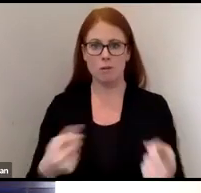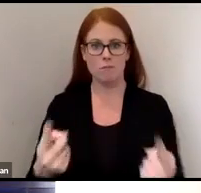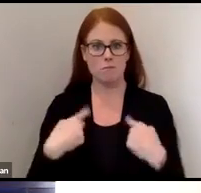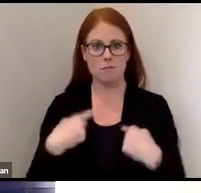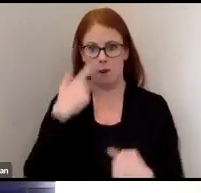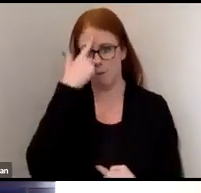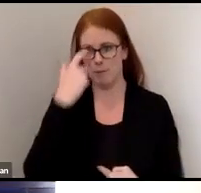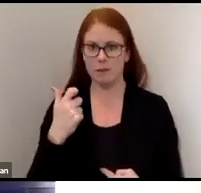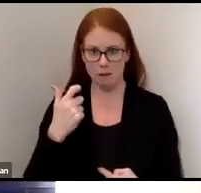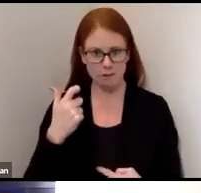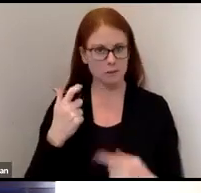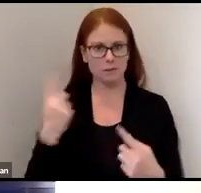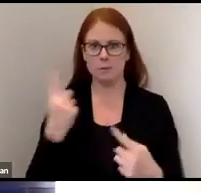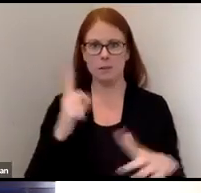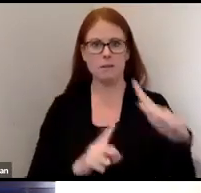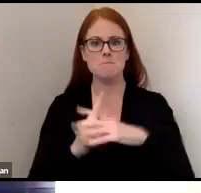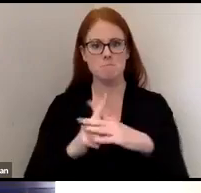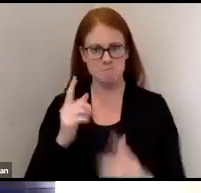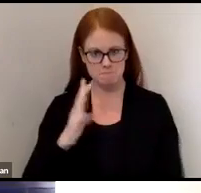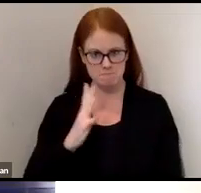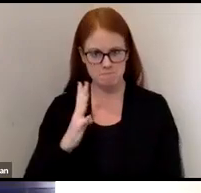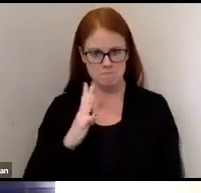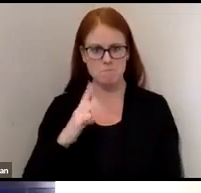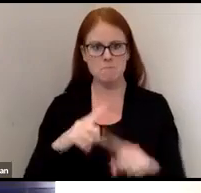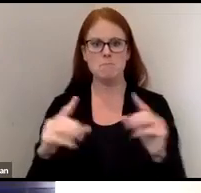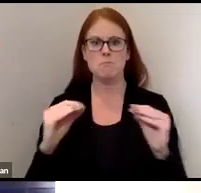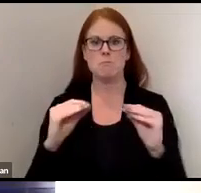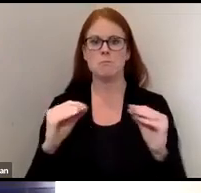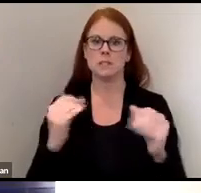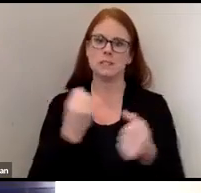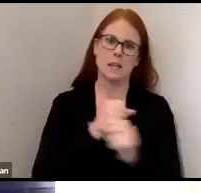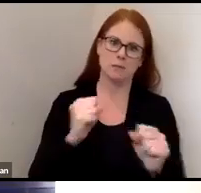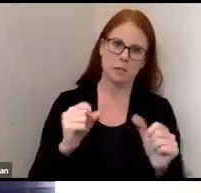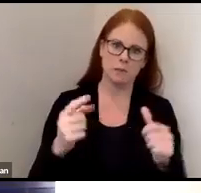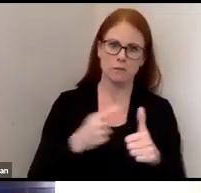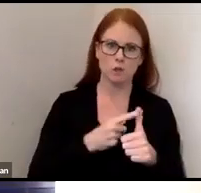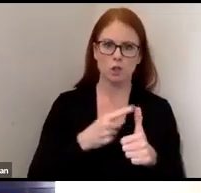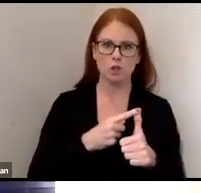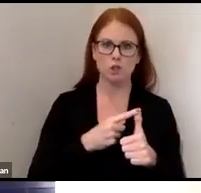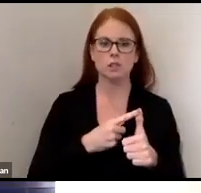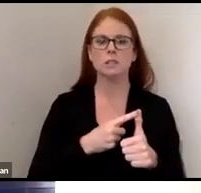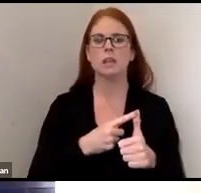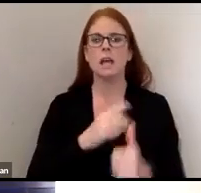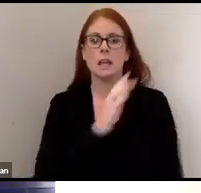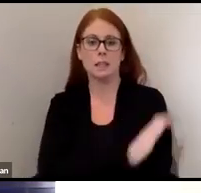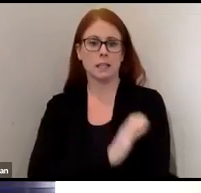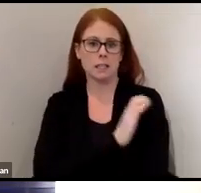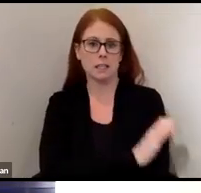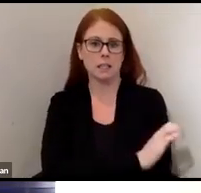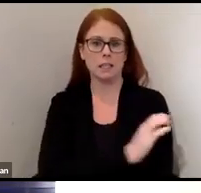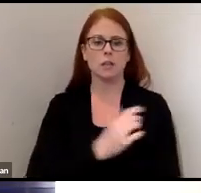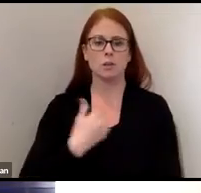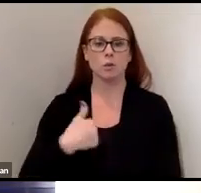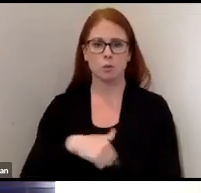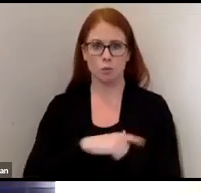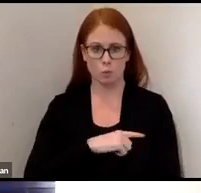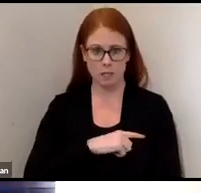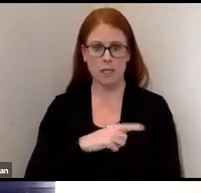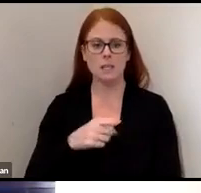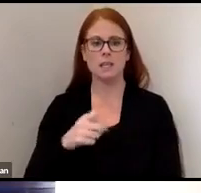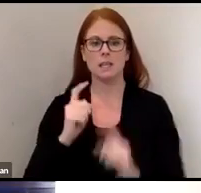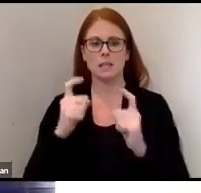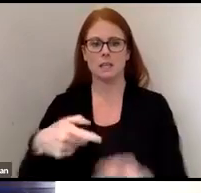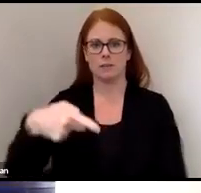weather, that's fine. It's always safety first. The clinic where we were giving